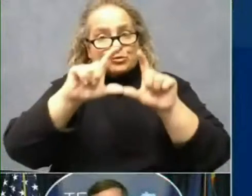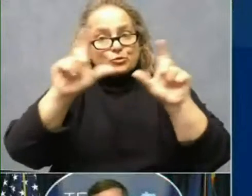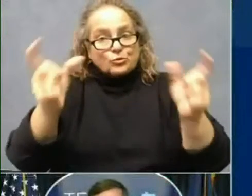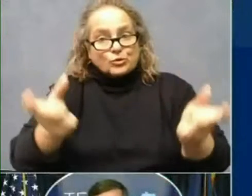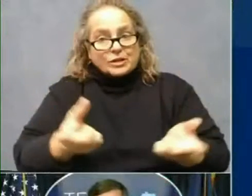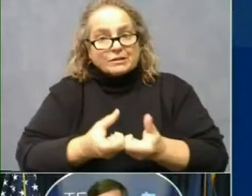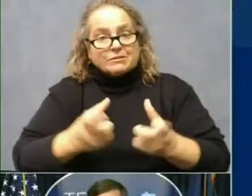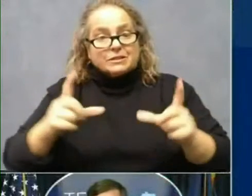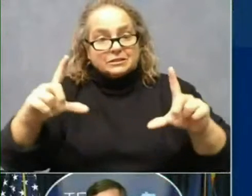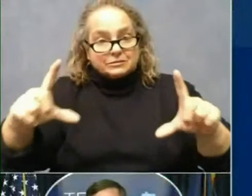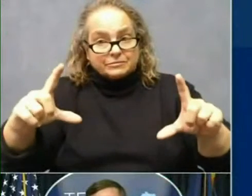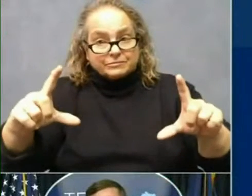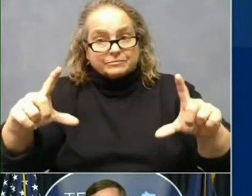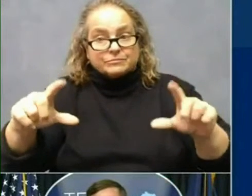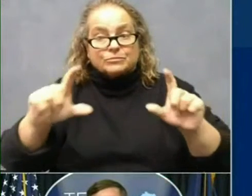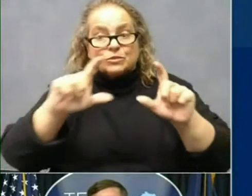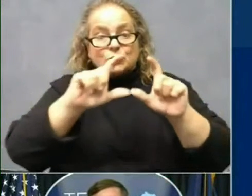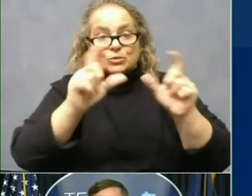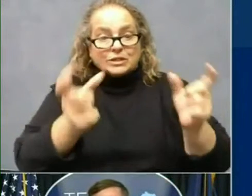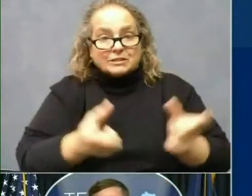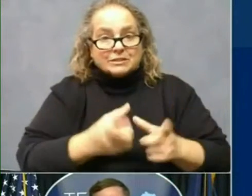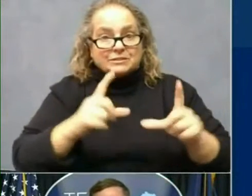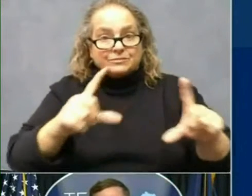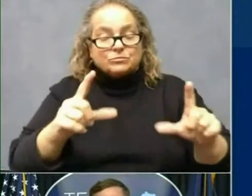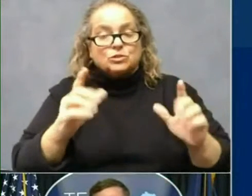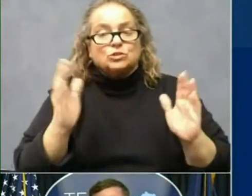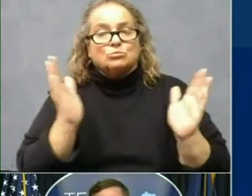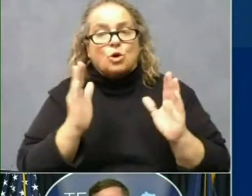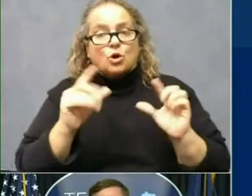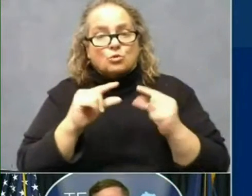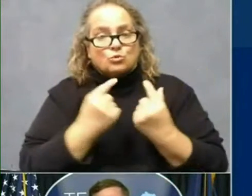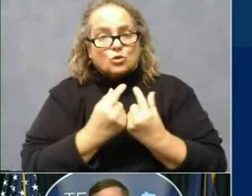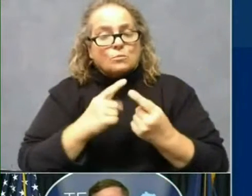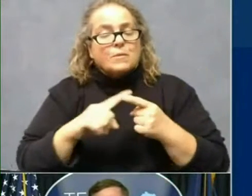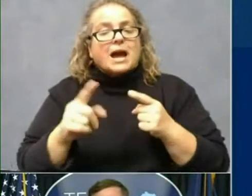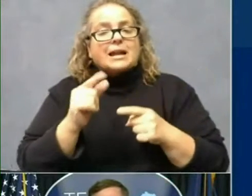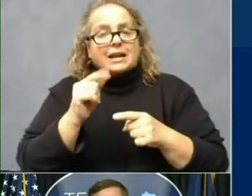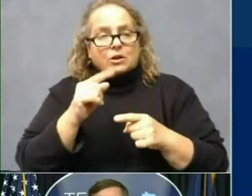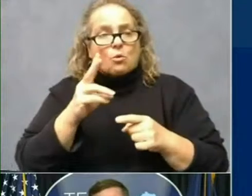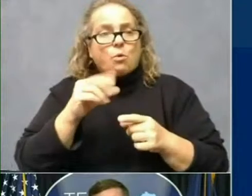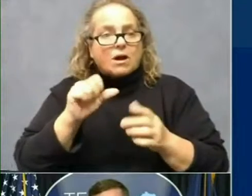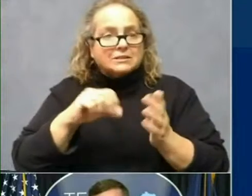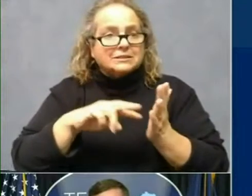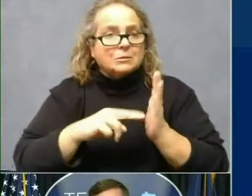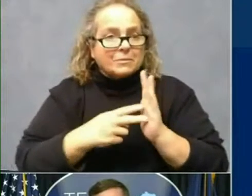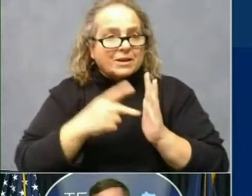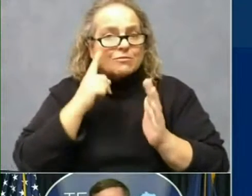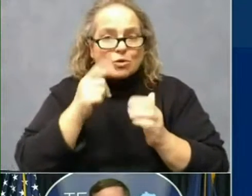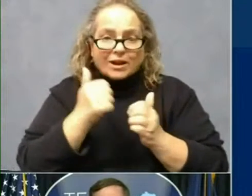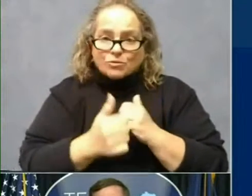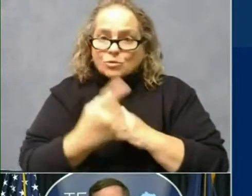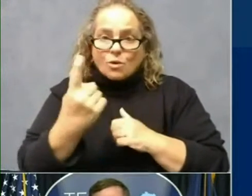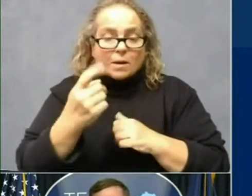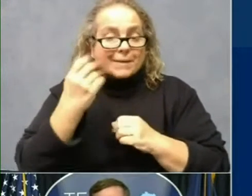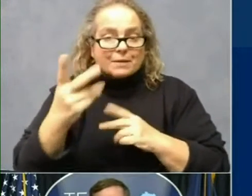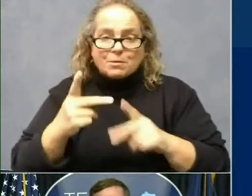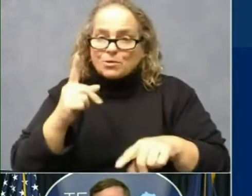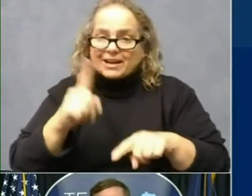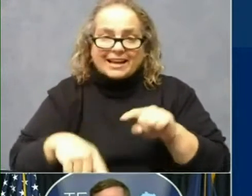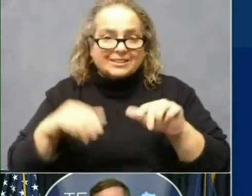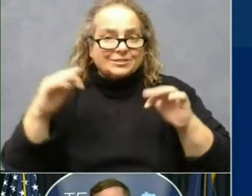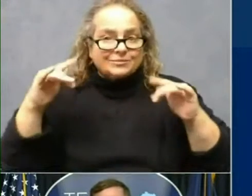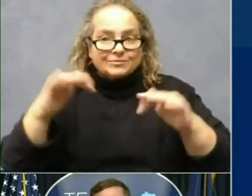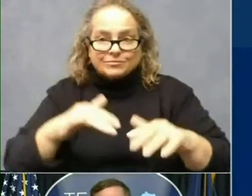there. But it was meant for everybody. And we both, through photographs